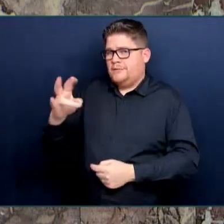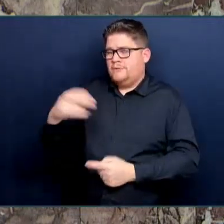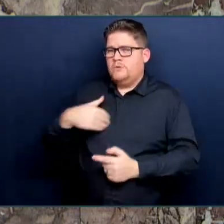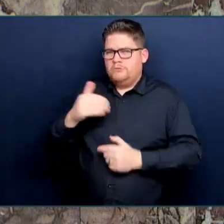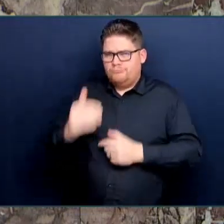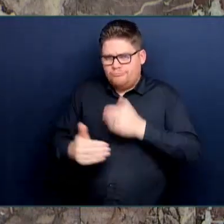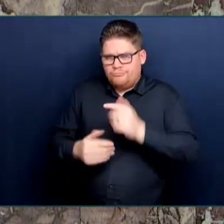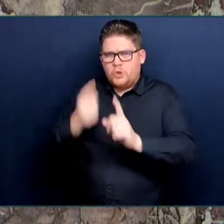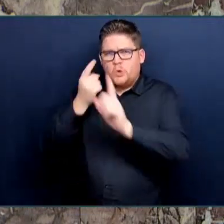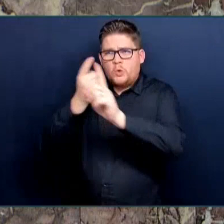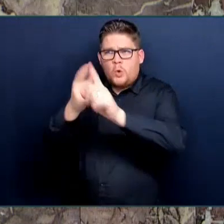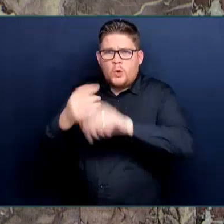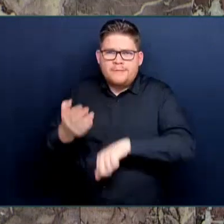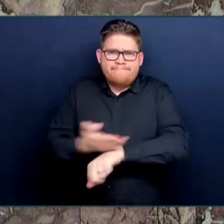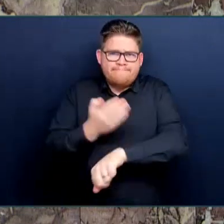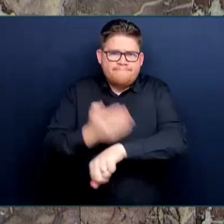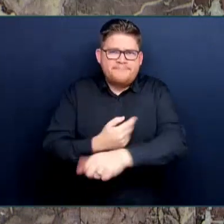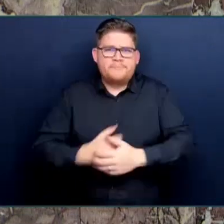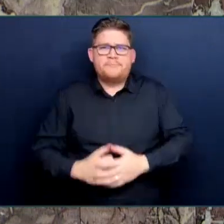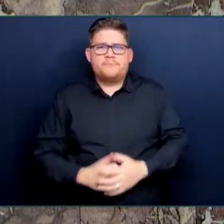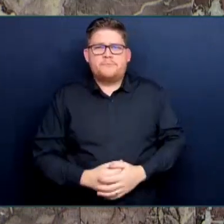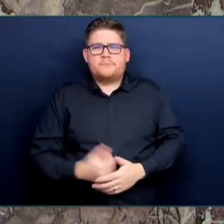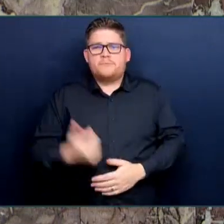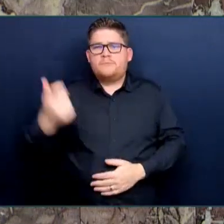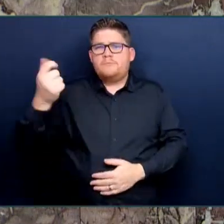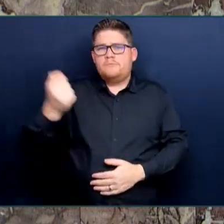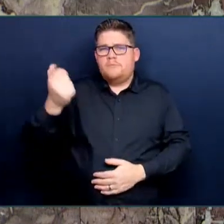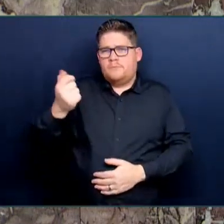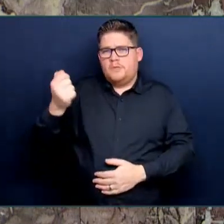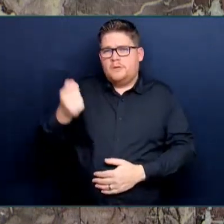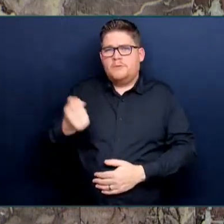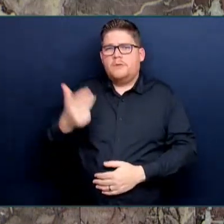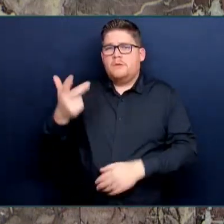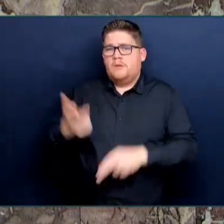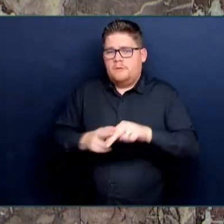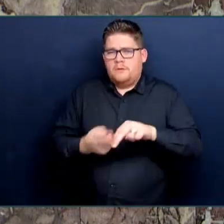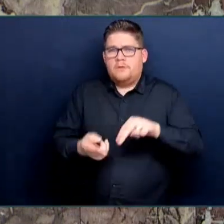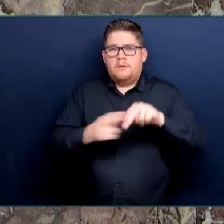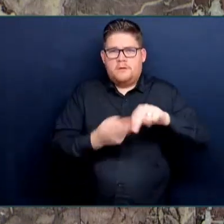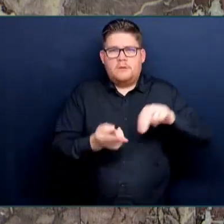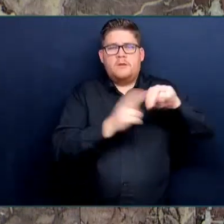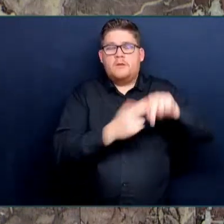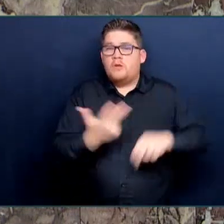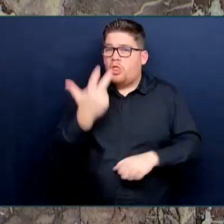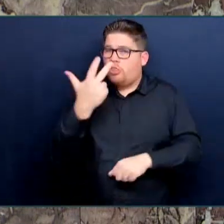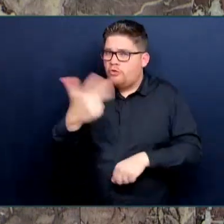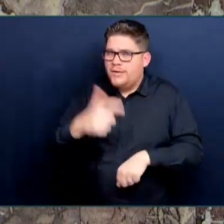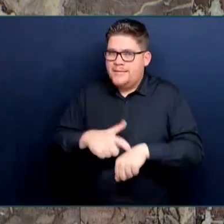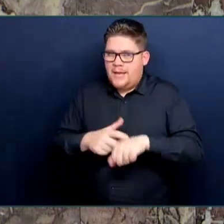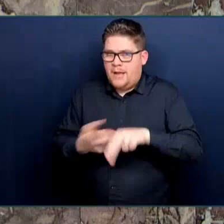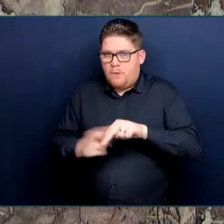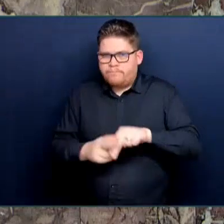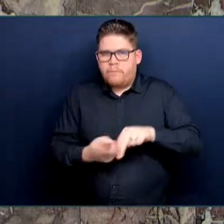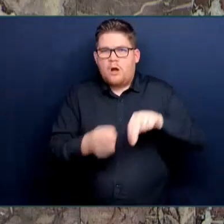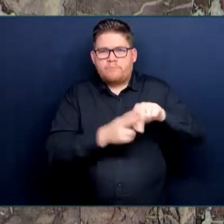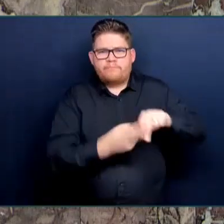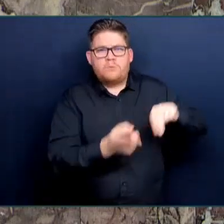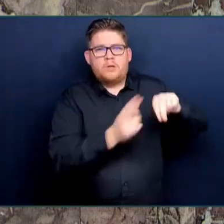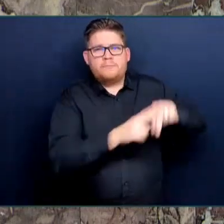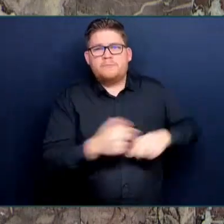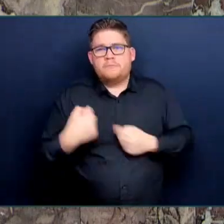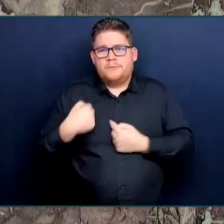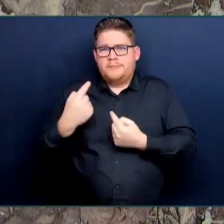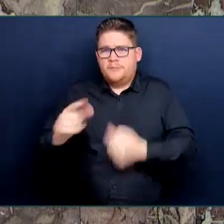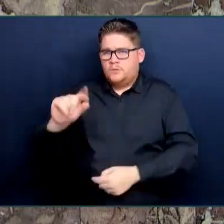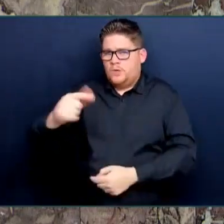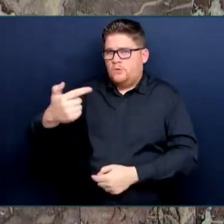3 times, including the largest ever increases in 2021. We doubled the seniors supplement,